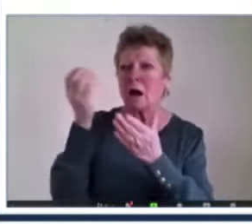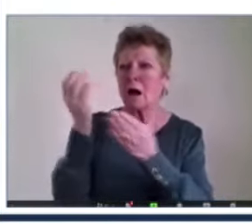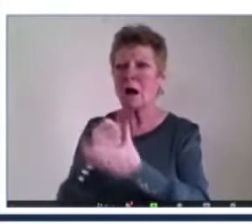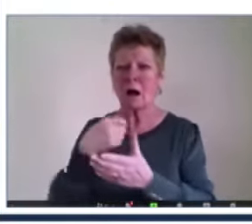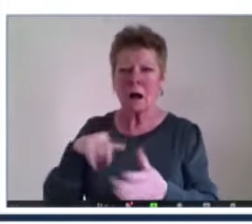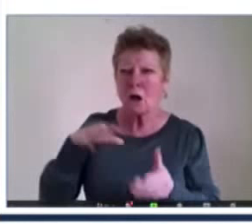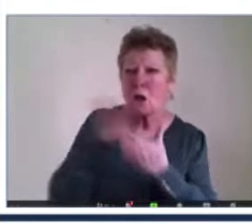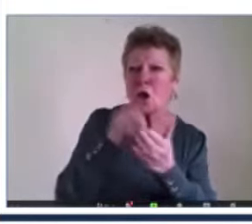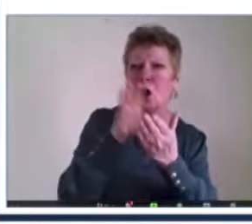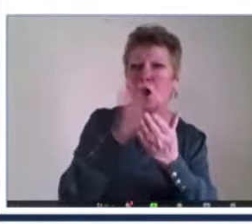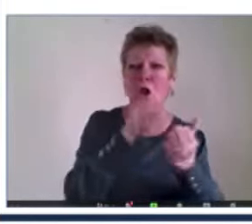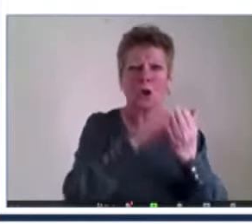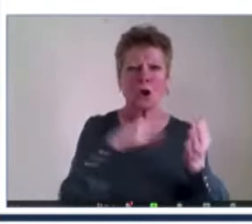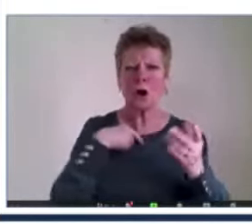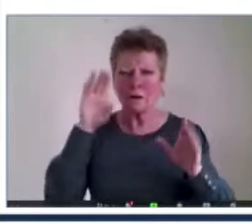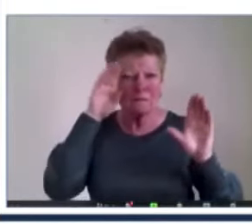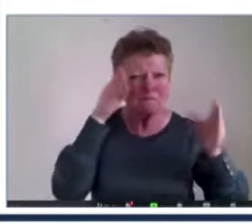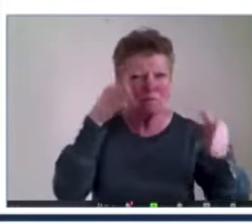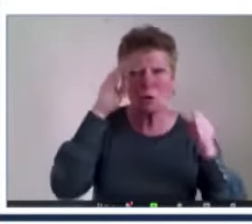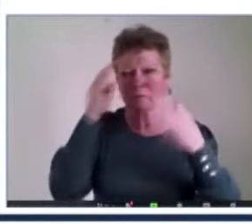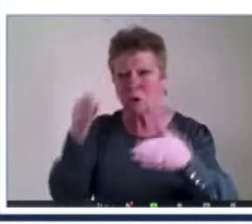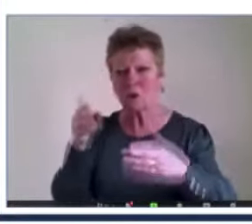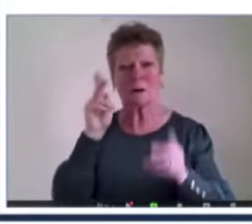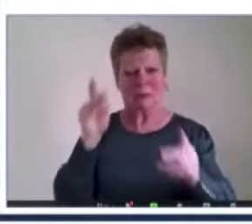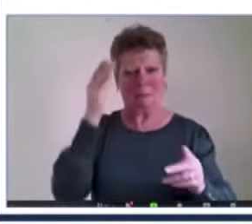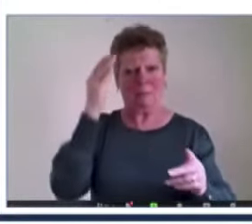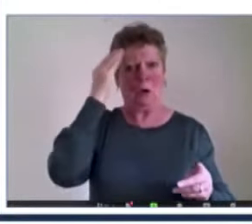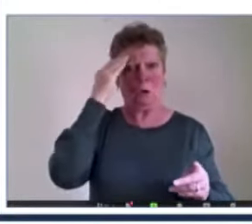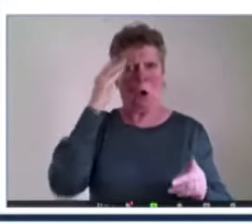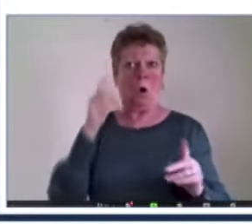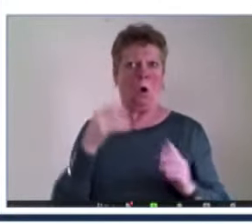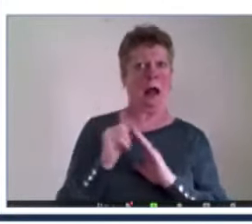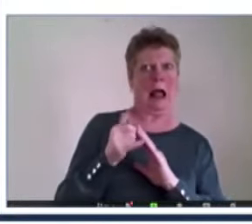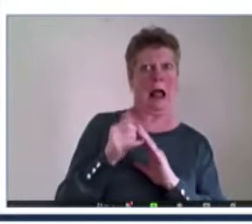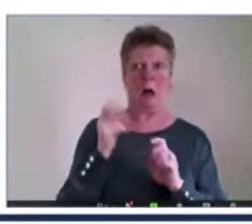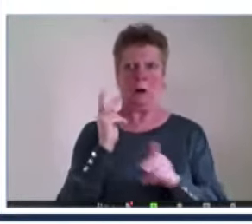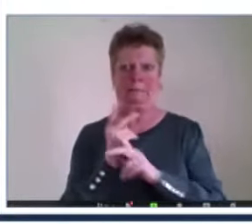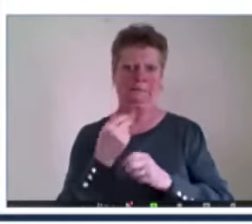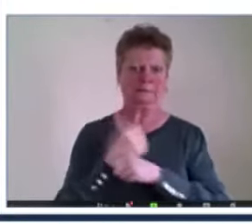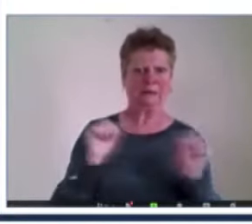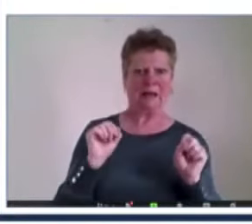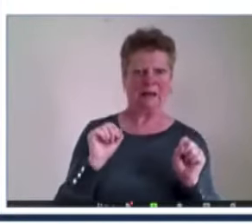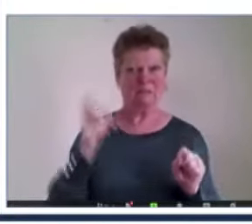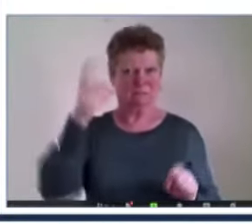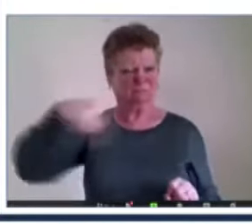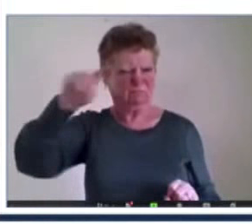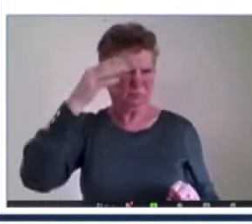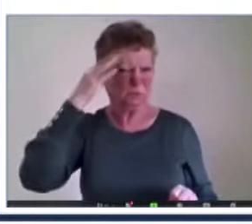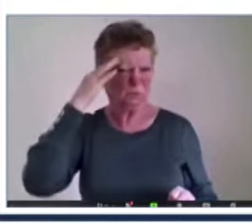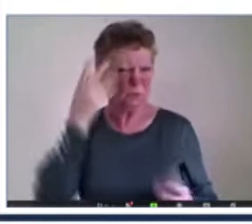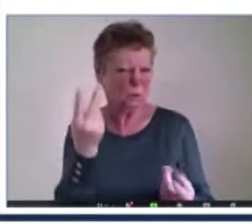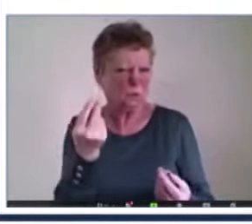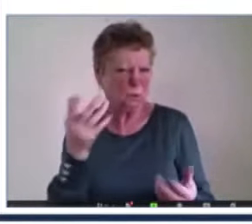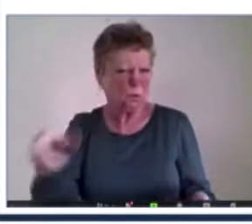doing things that Nova Scotians can do to keep themselves safe, I believe that they know what